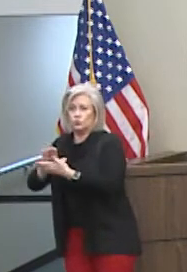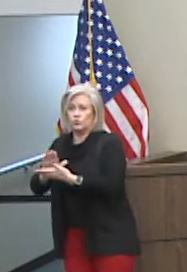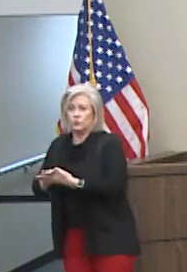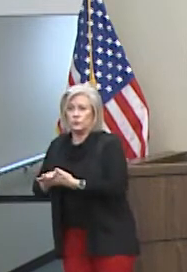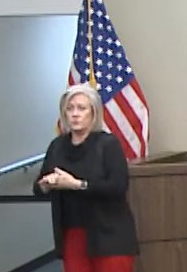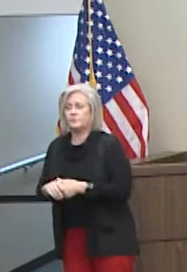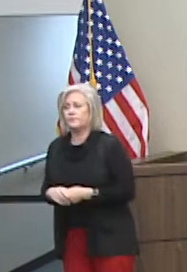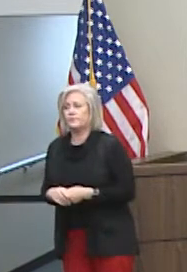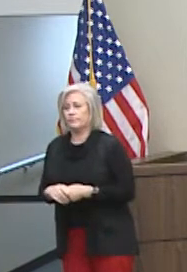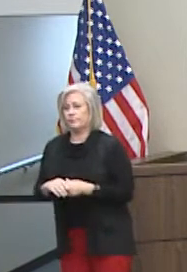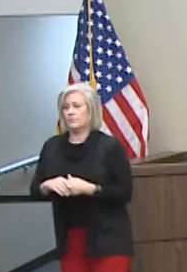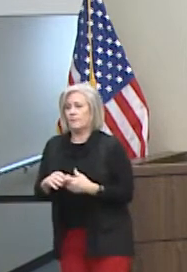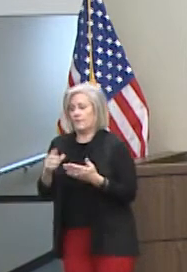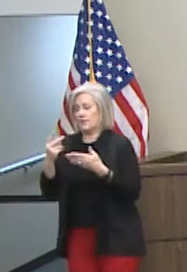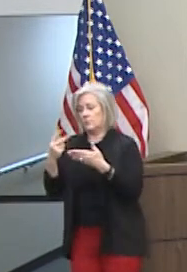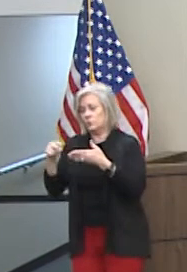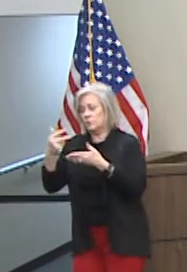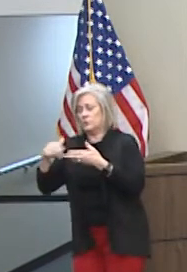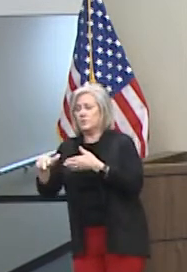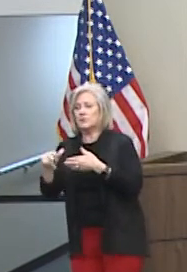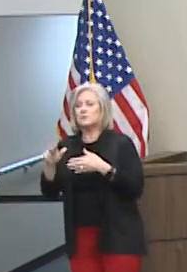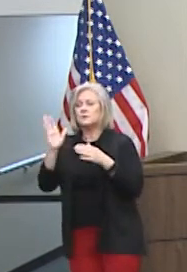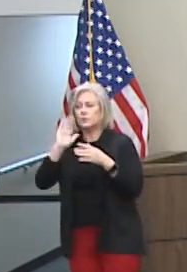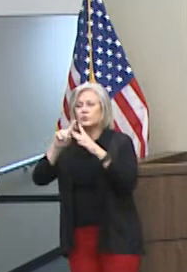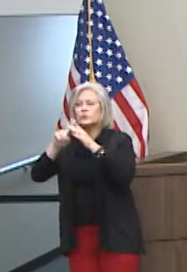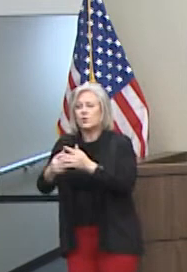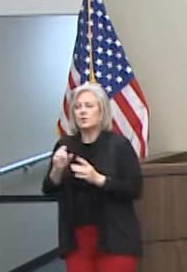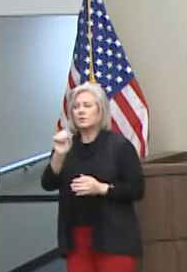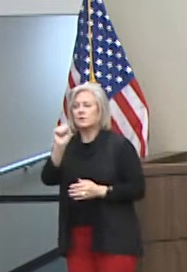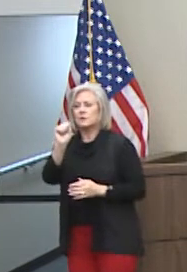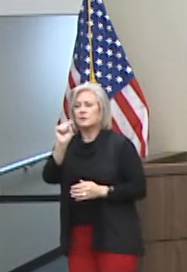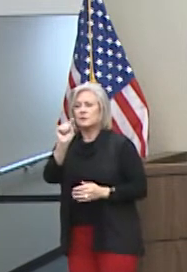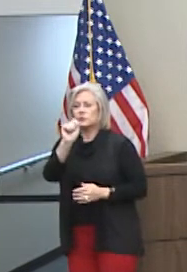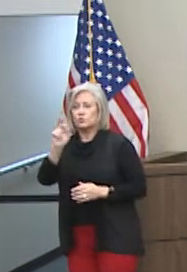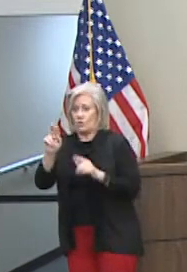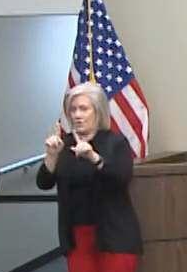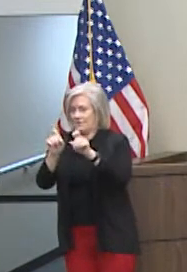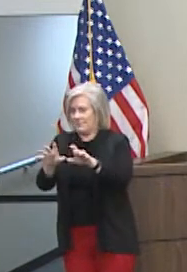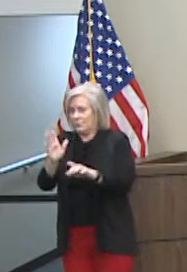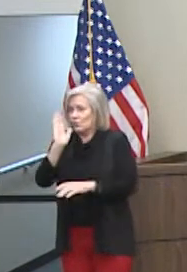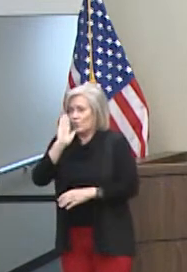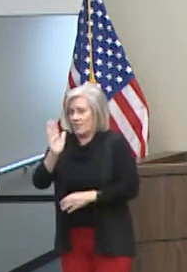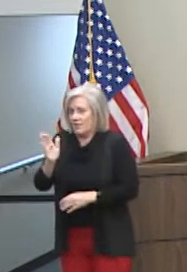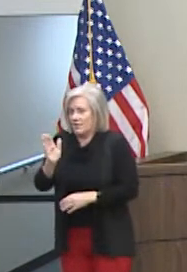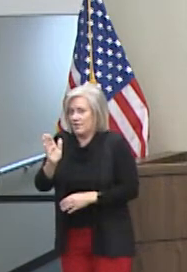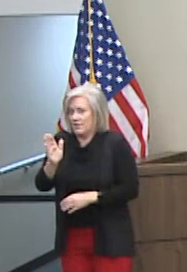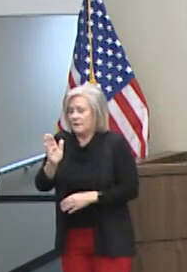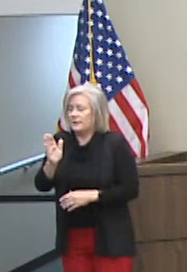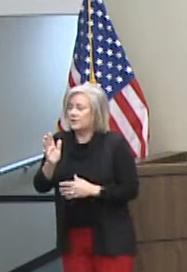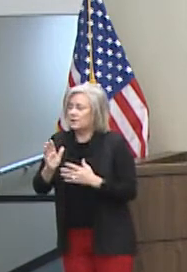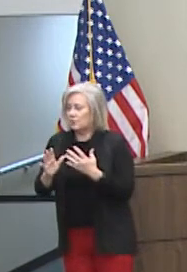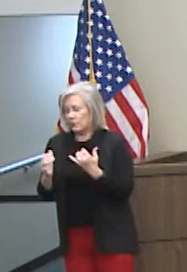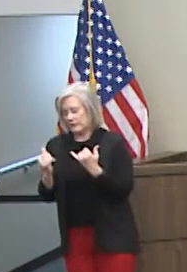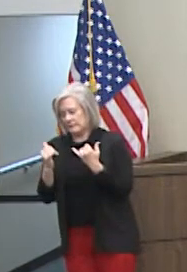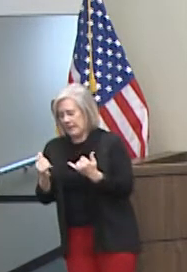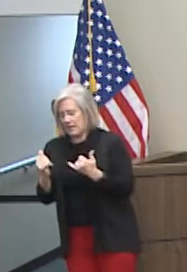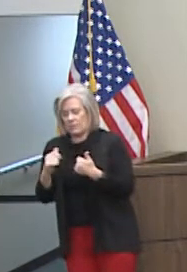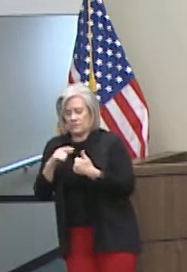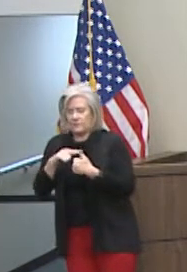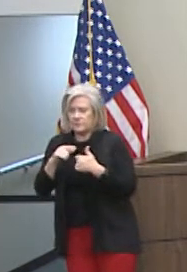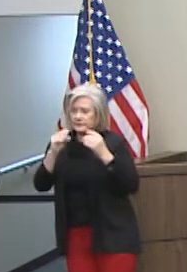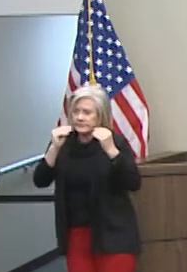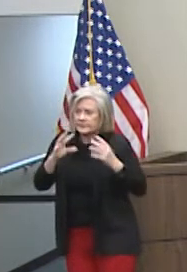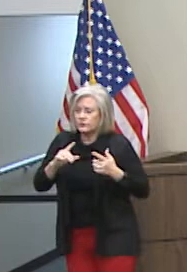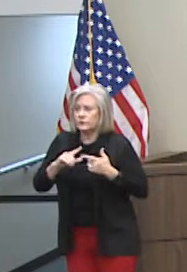STAR tests are going to start in a few weeks. Right now, our teachers, our staff, and